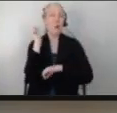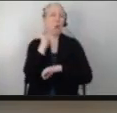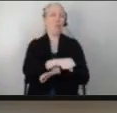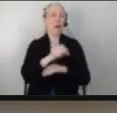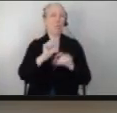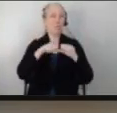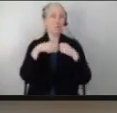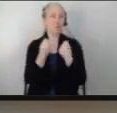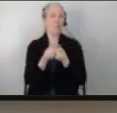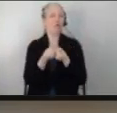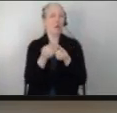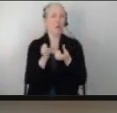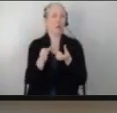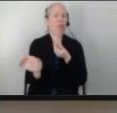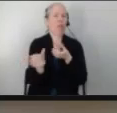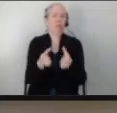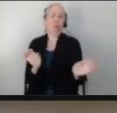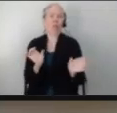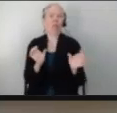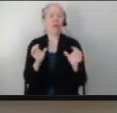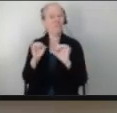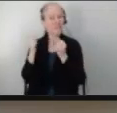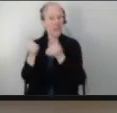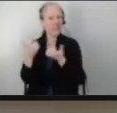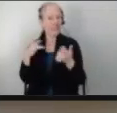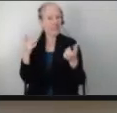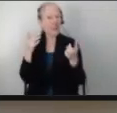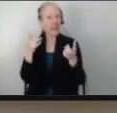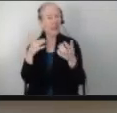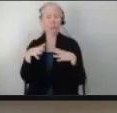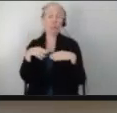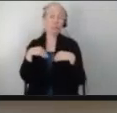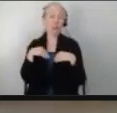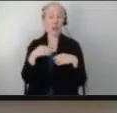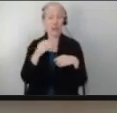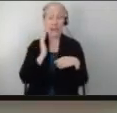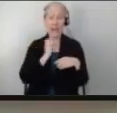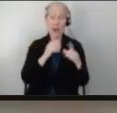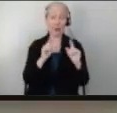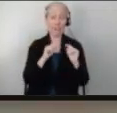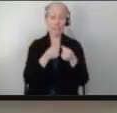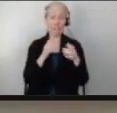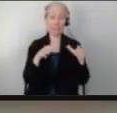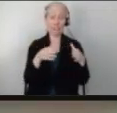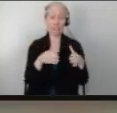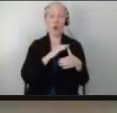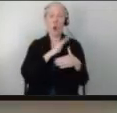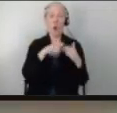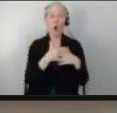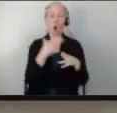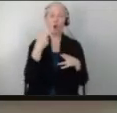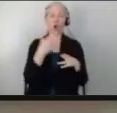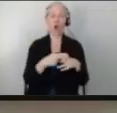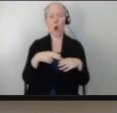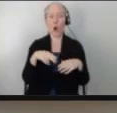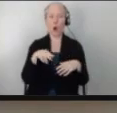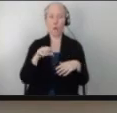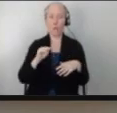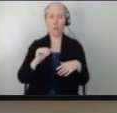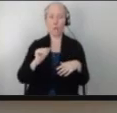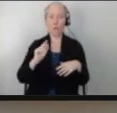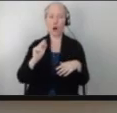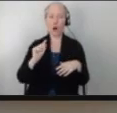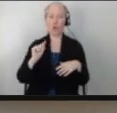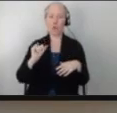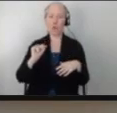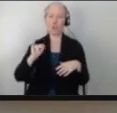to accept. Within our team, we are all Martians, and for us, that worked. And so, Julie, I'll turn it back over to